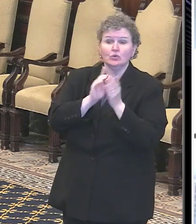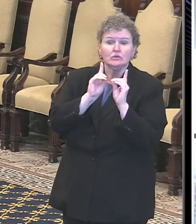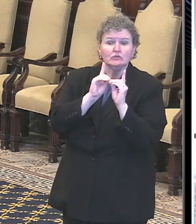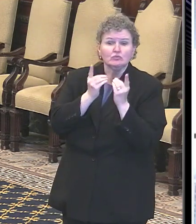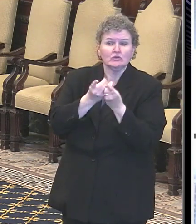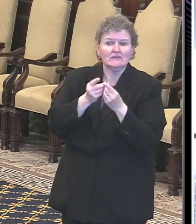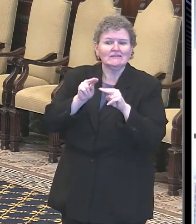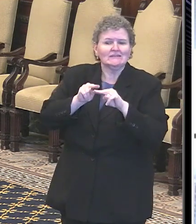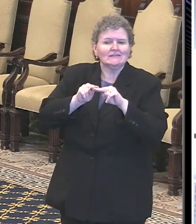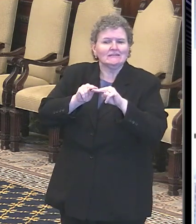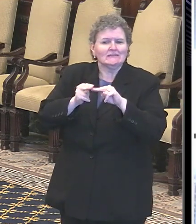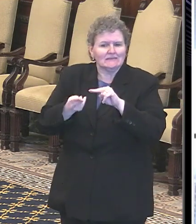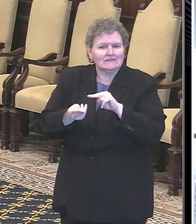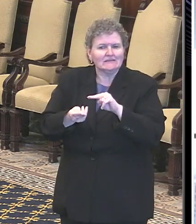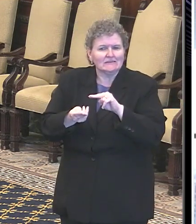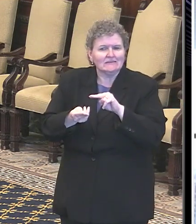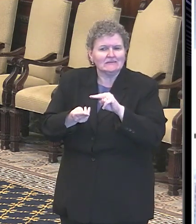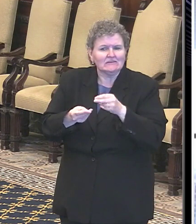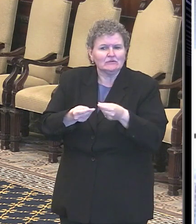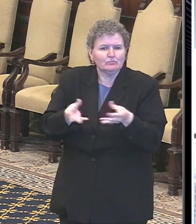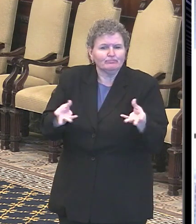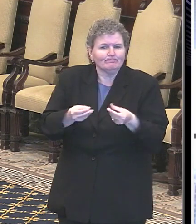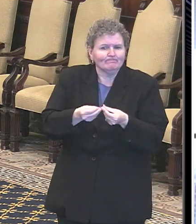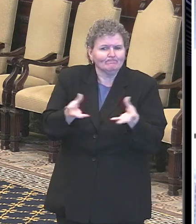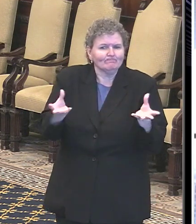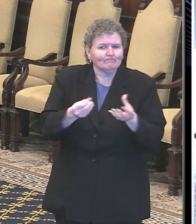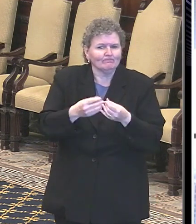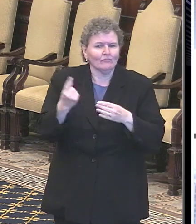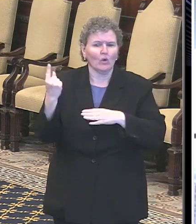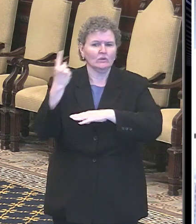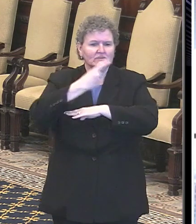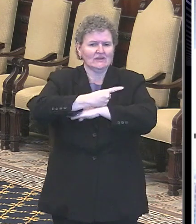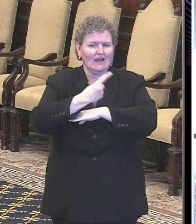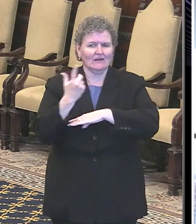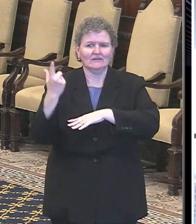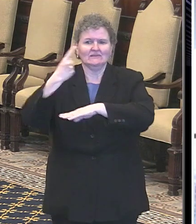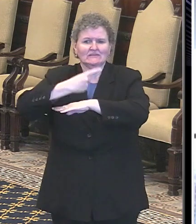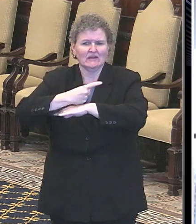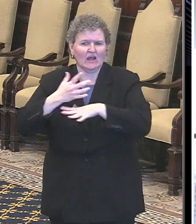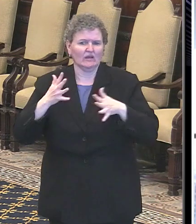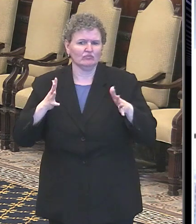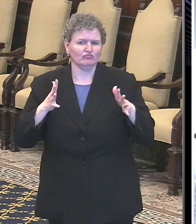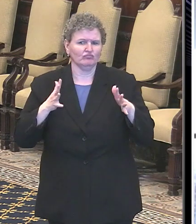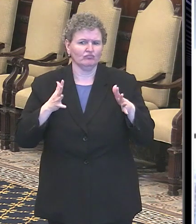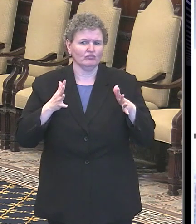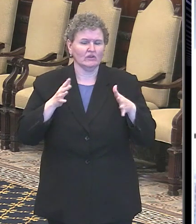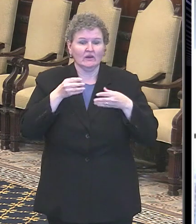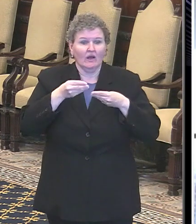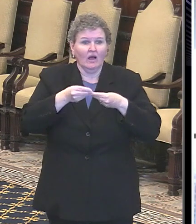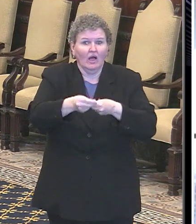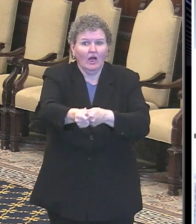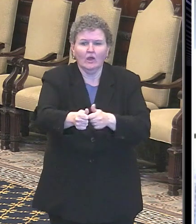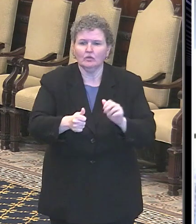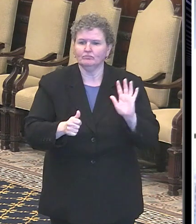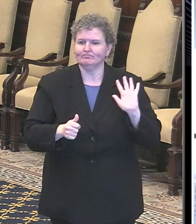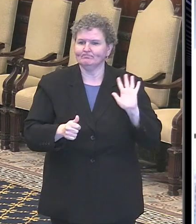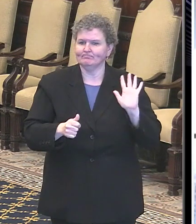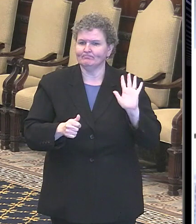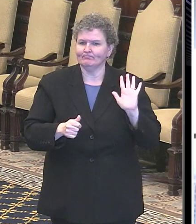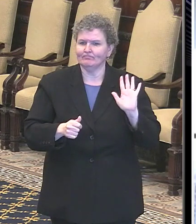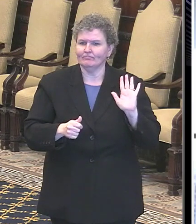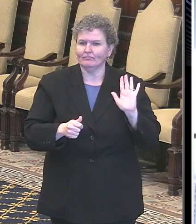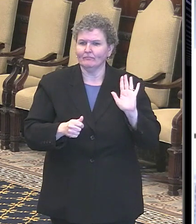decreased distribution days for efficiency. but the same amount of food is still